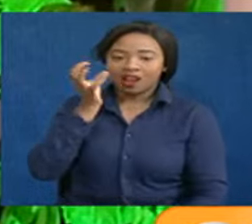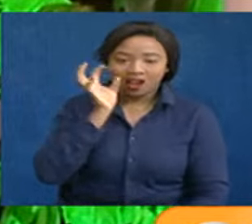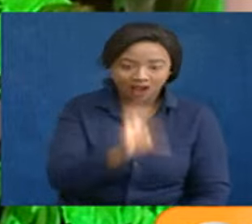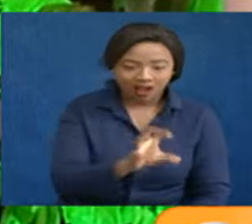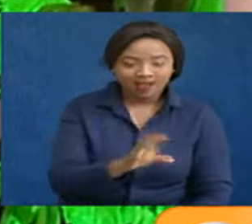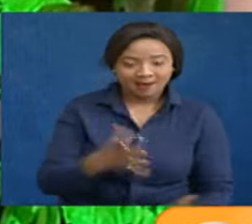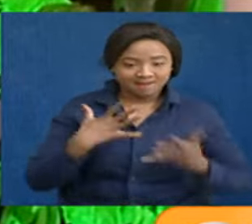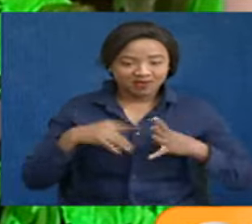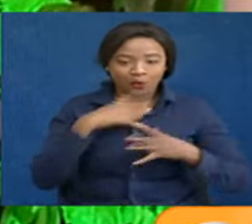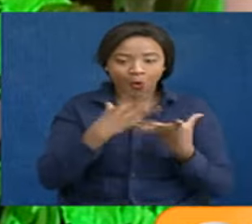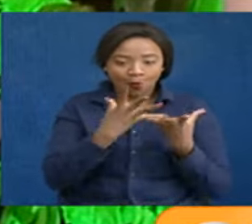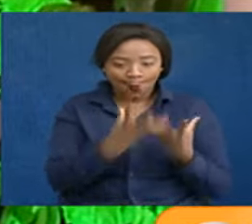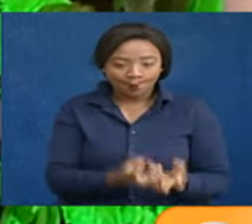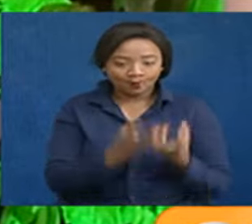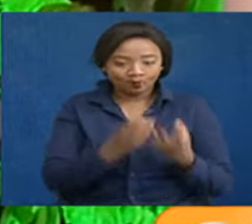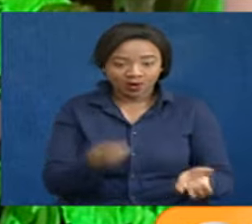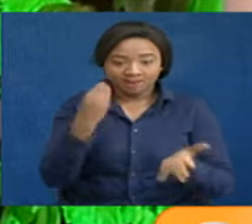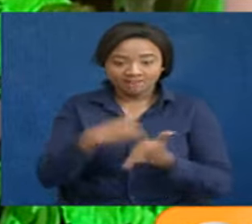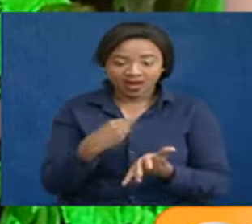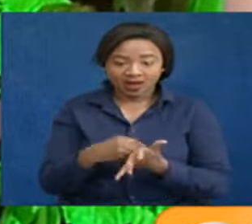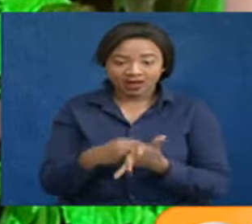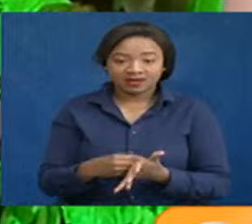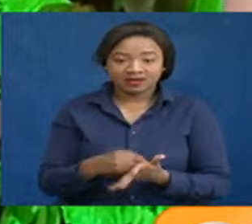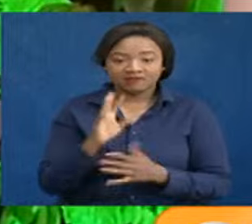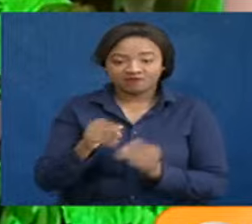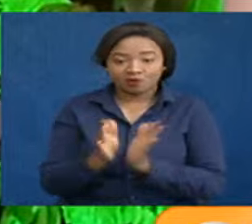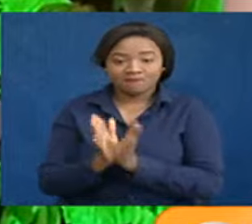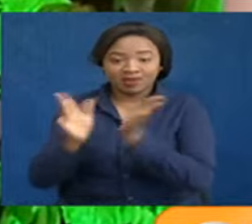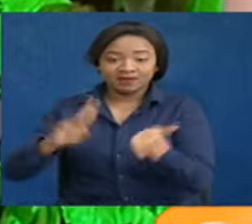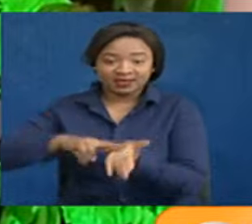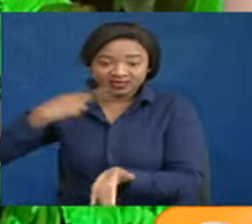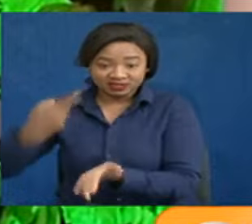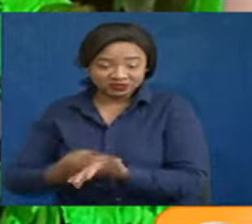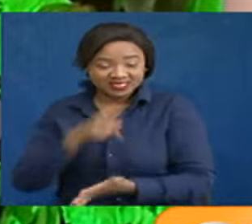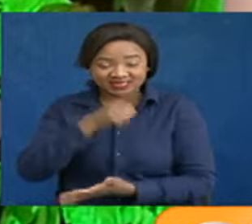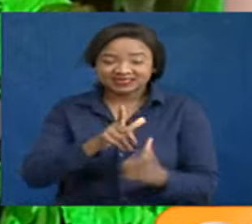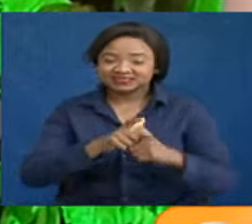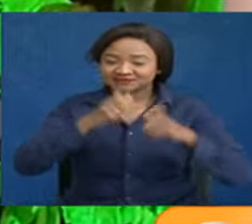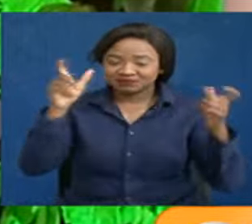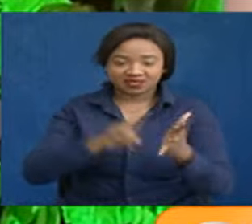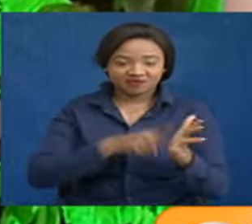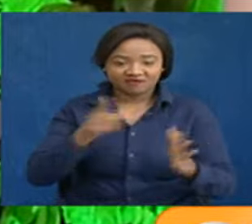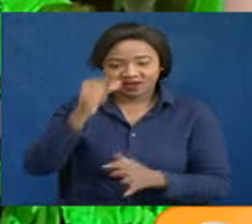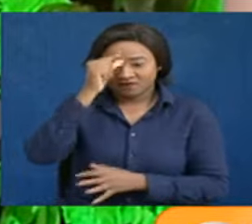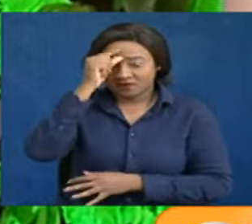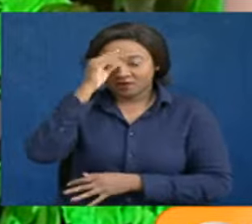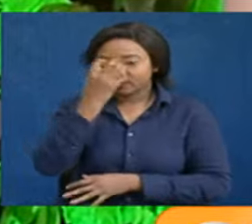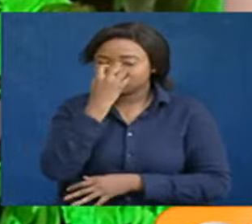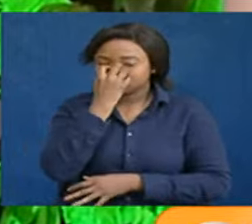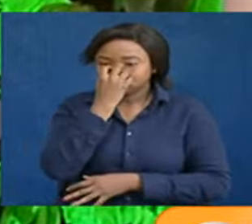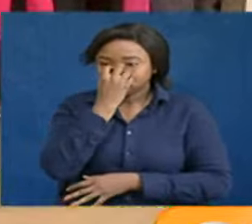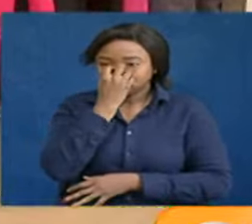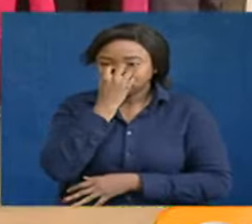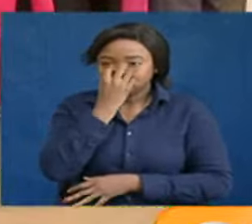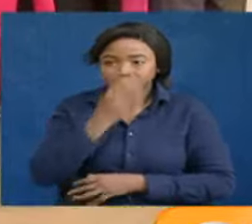coffers, terming the war against graft as one of the biggest failures of President William Ruto's administration.